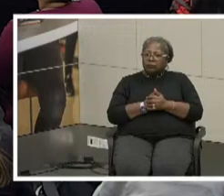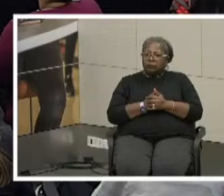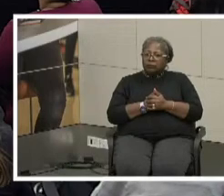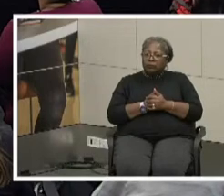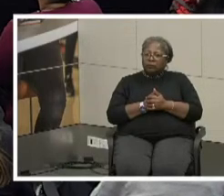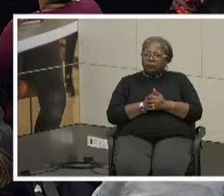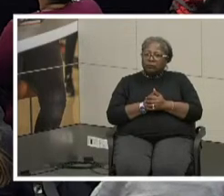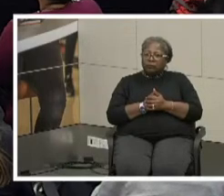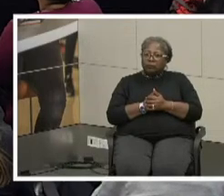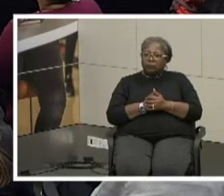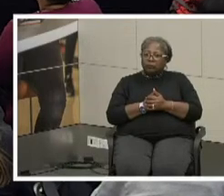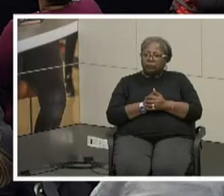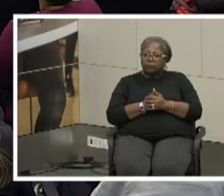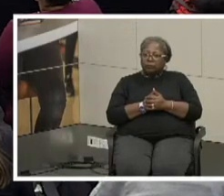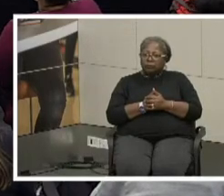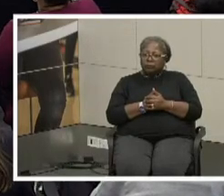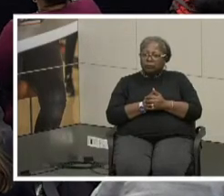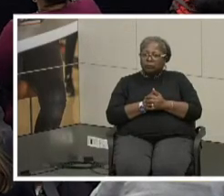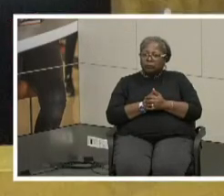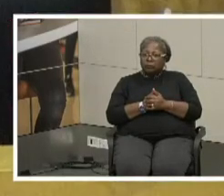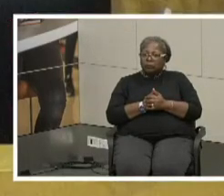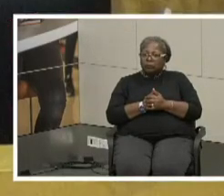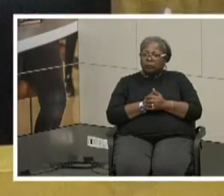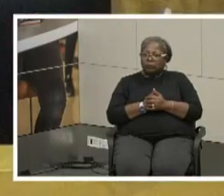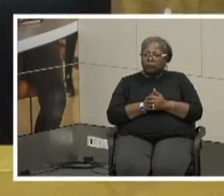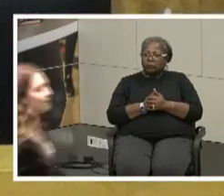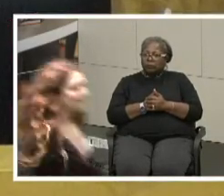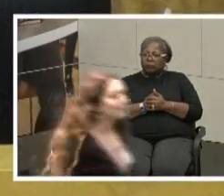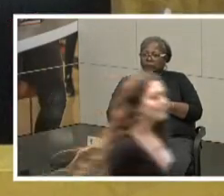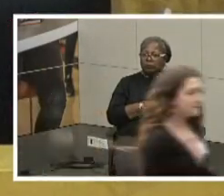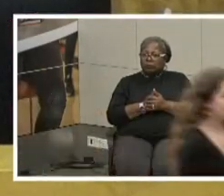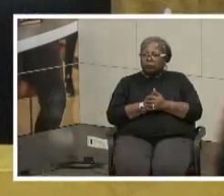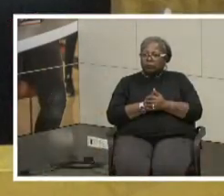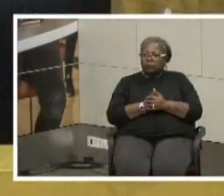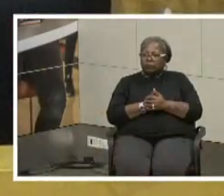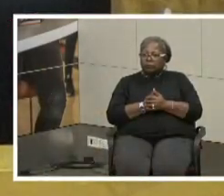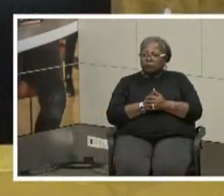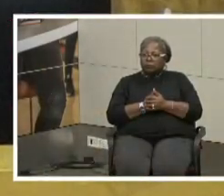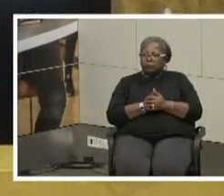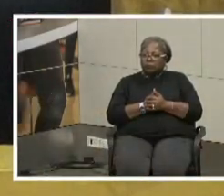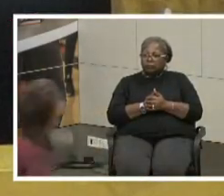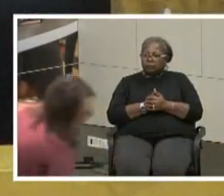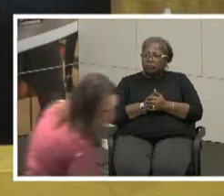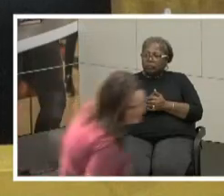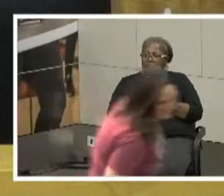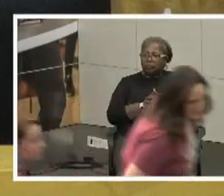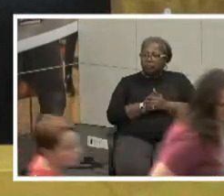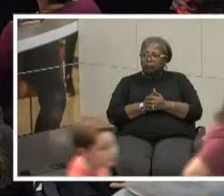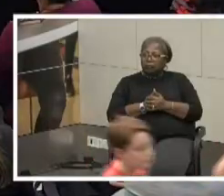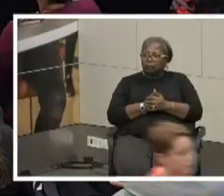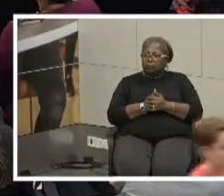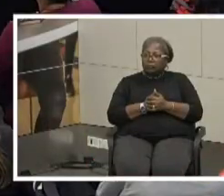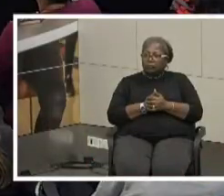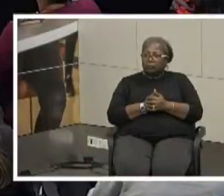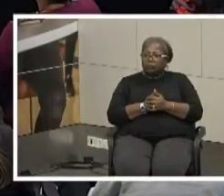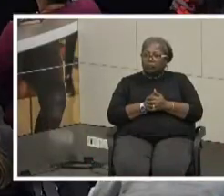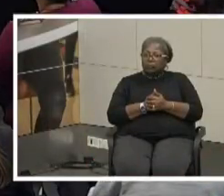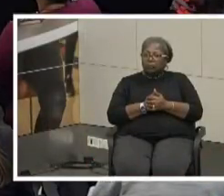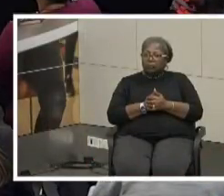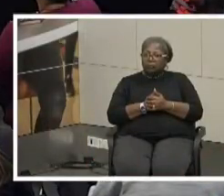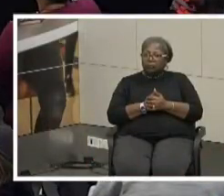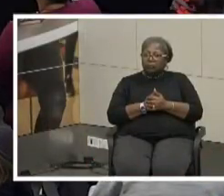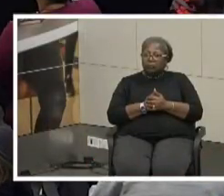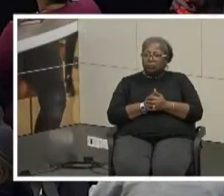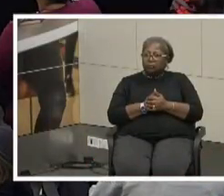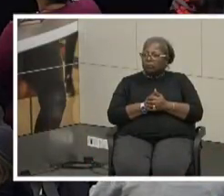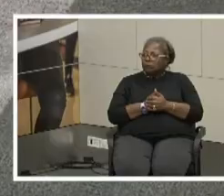are there I see maybe one one other student speaker come on up and